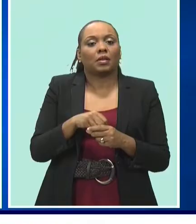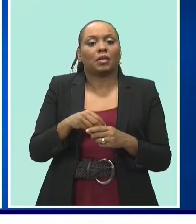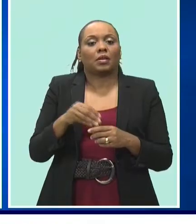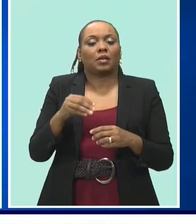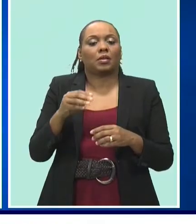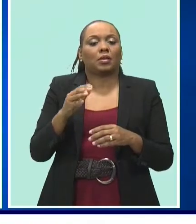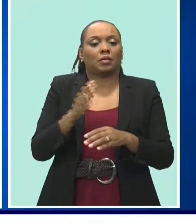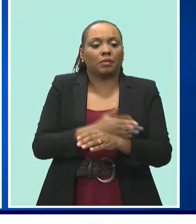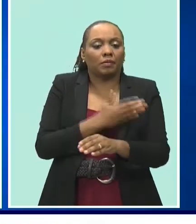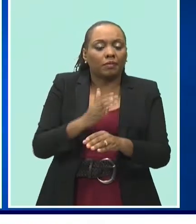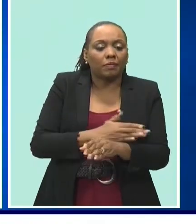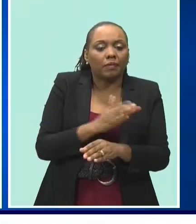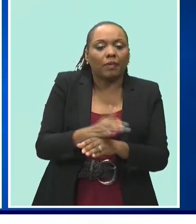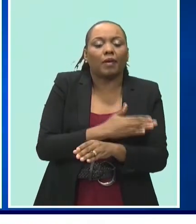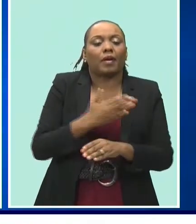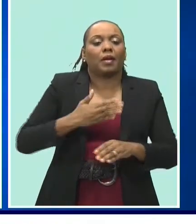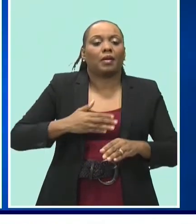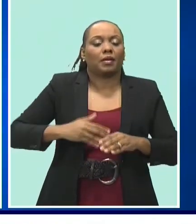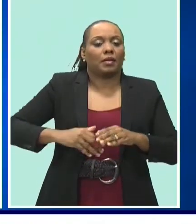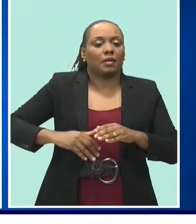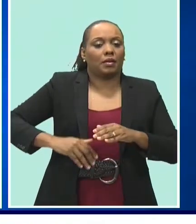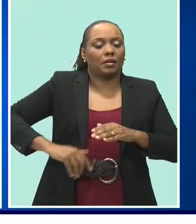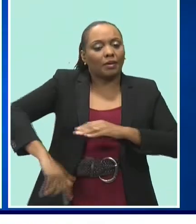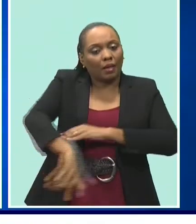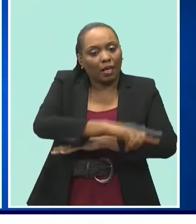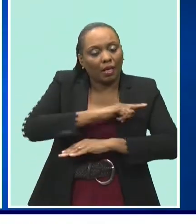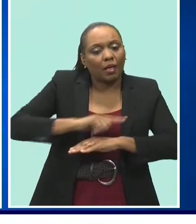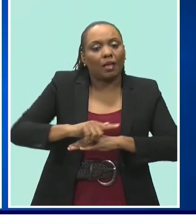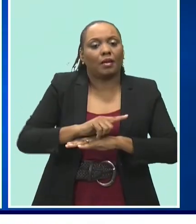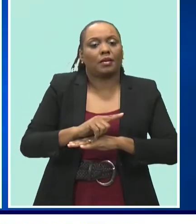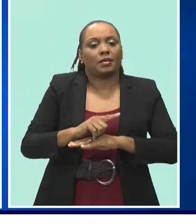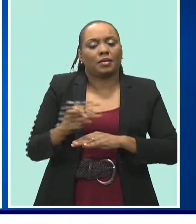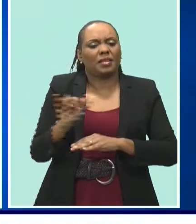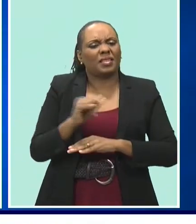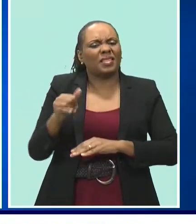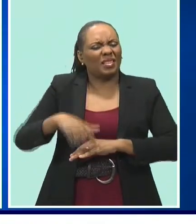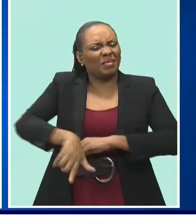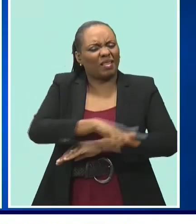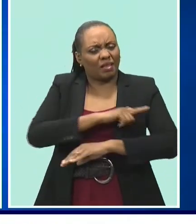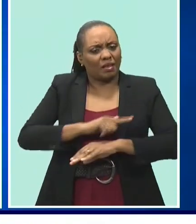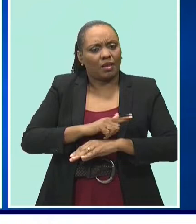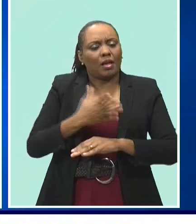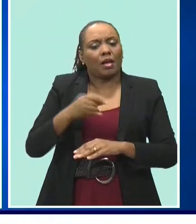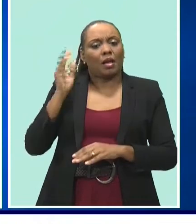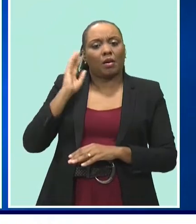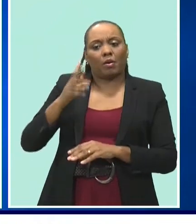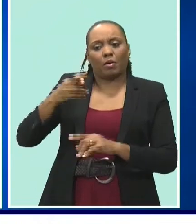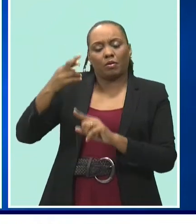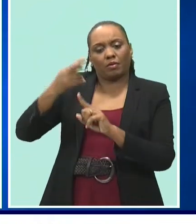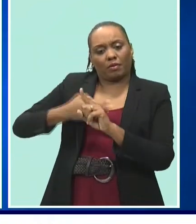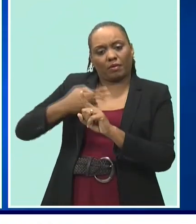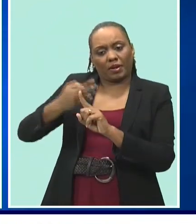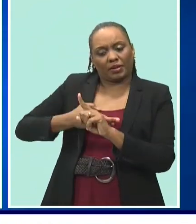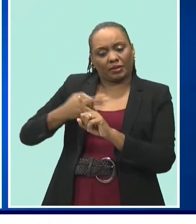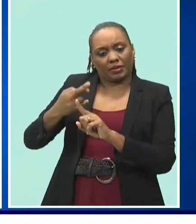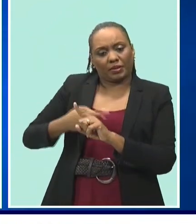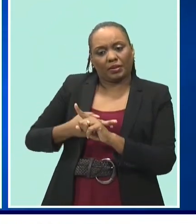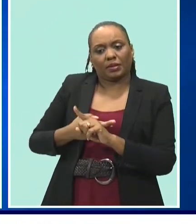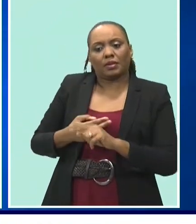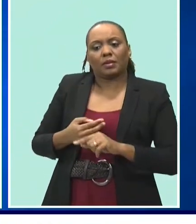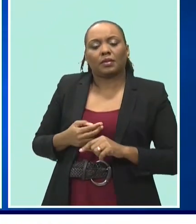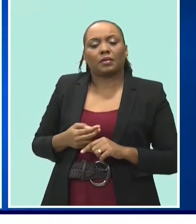of the lands on which the fire station will be constructed, and it will be rented by the